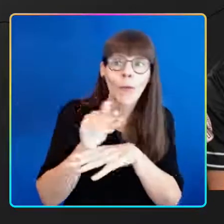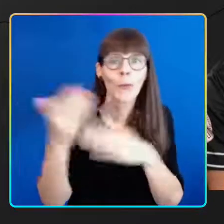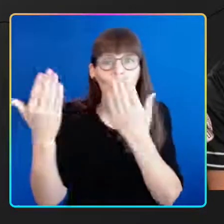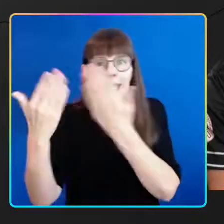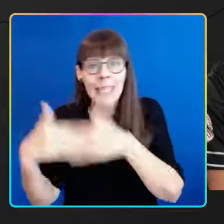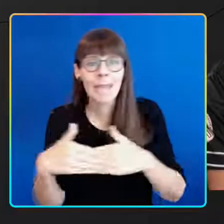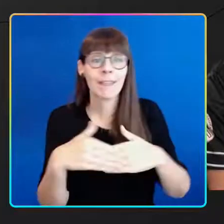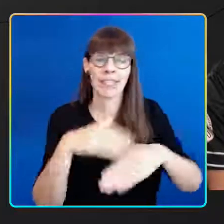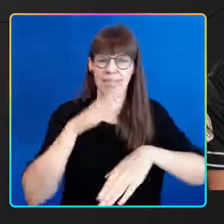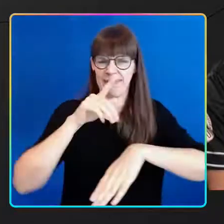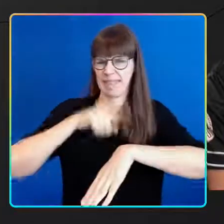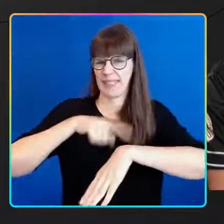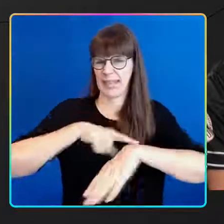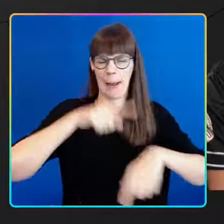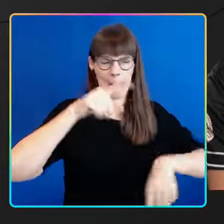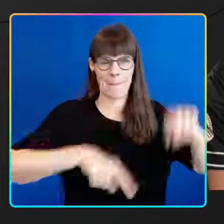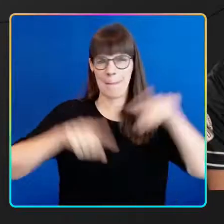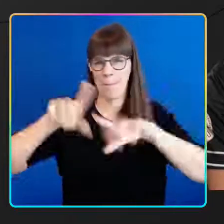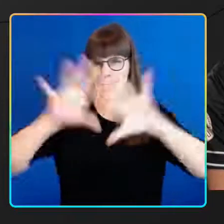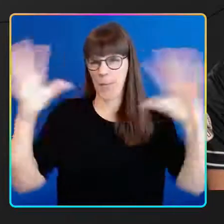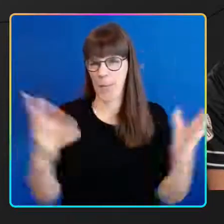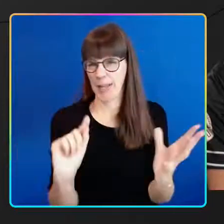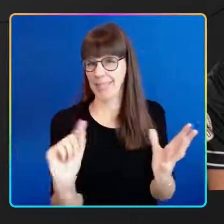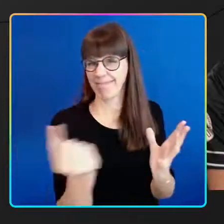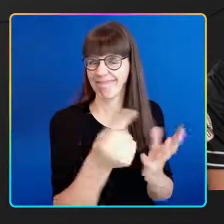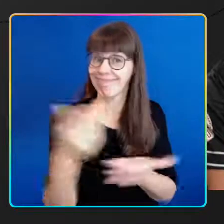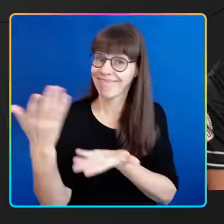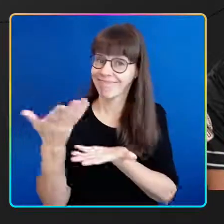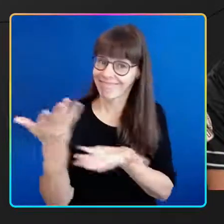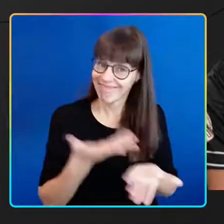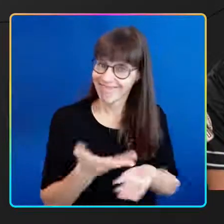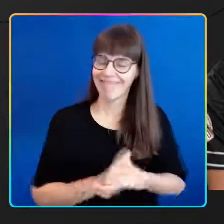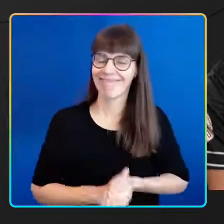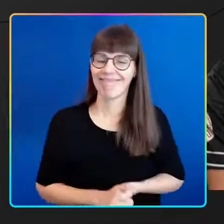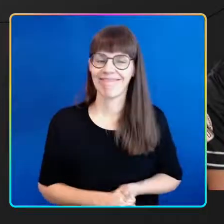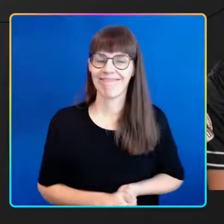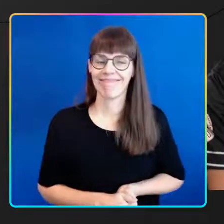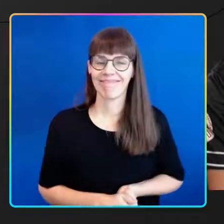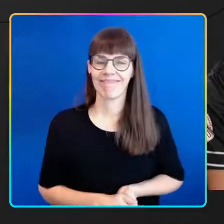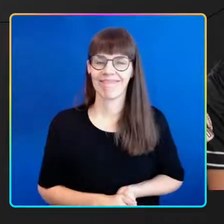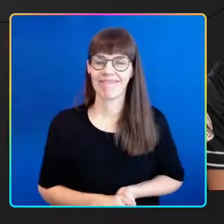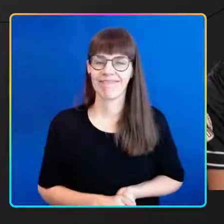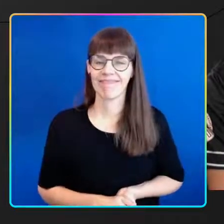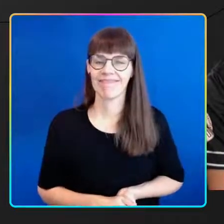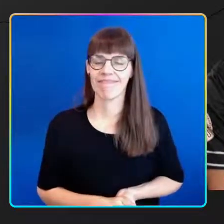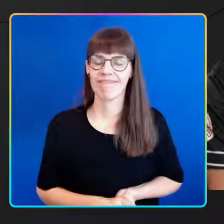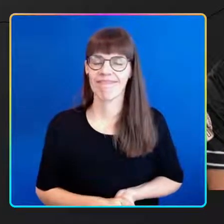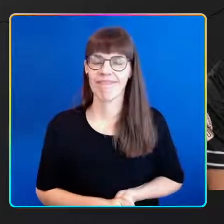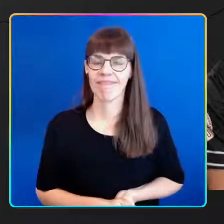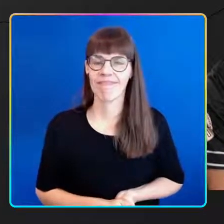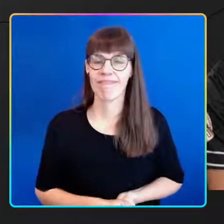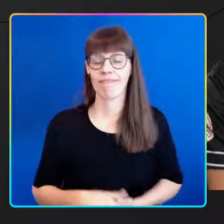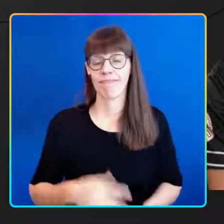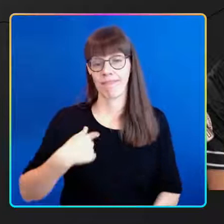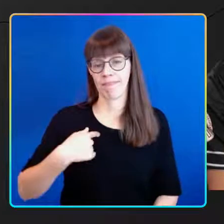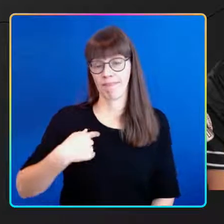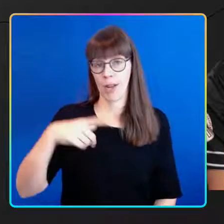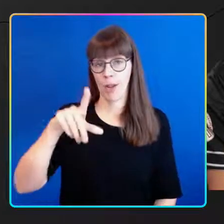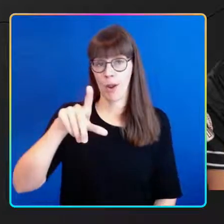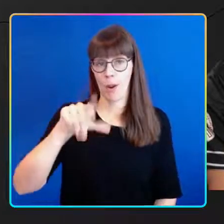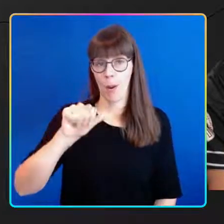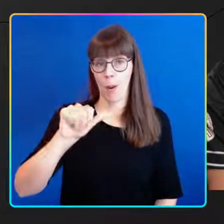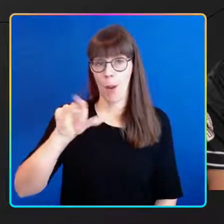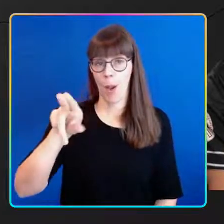different places around the world. As Amy said, so I'm Laura da Silva, so that will be